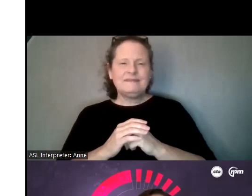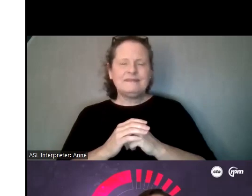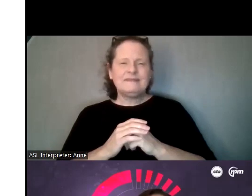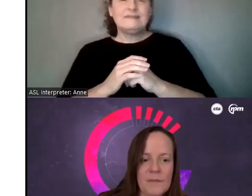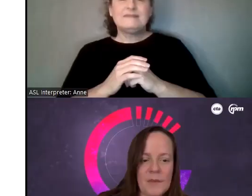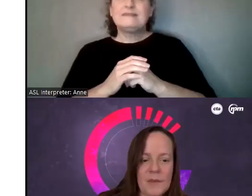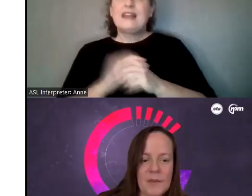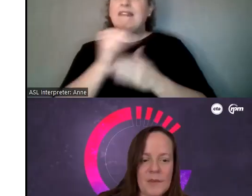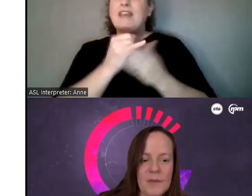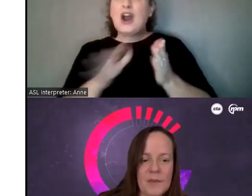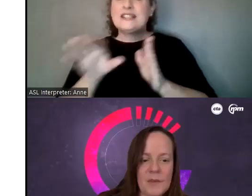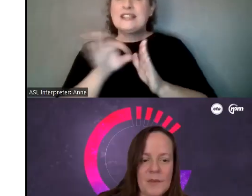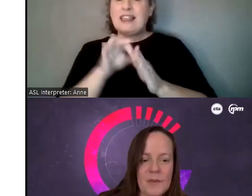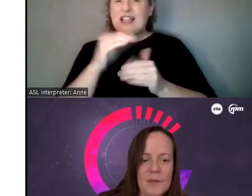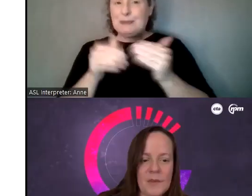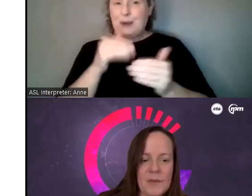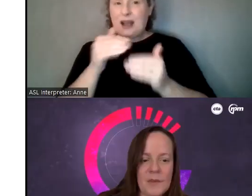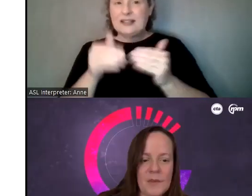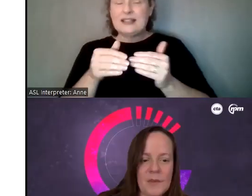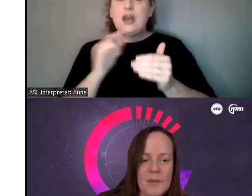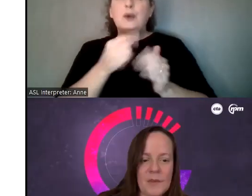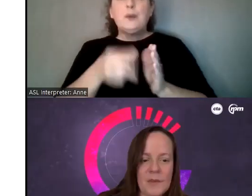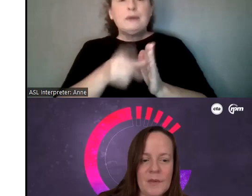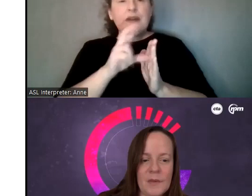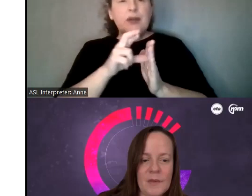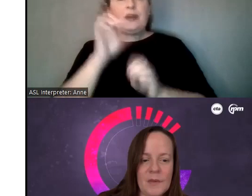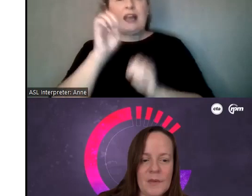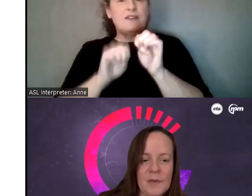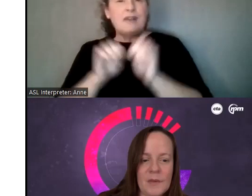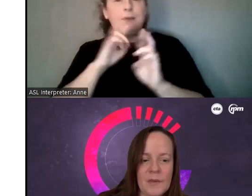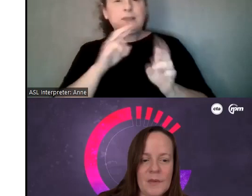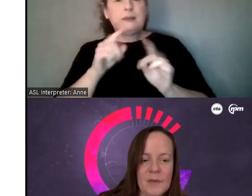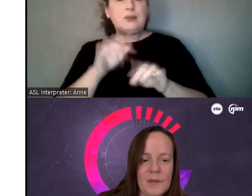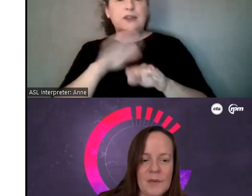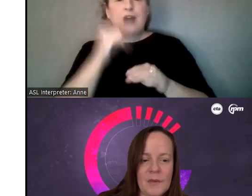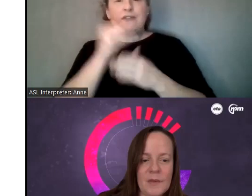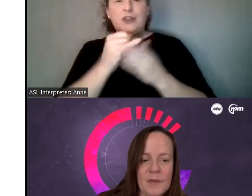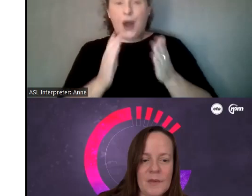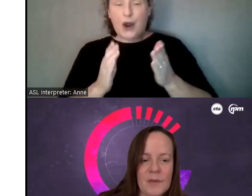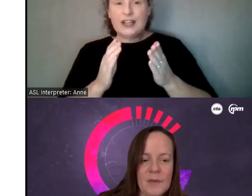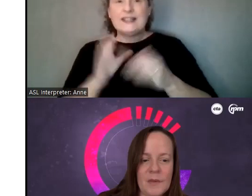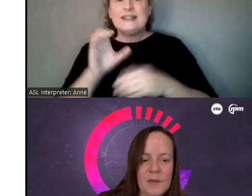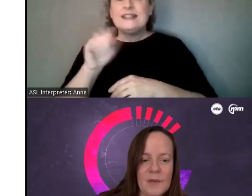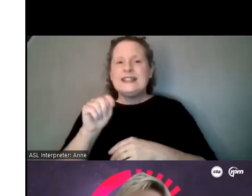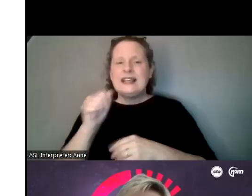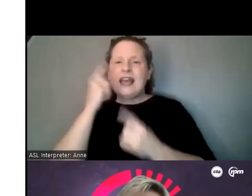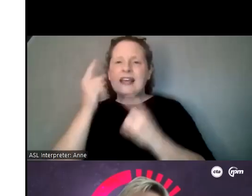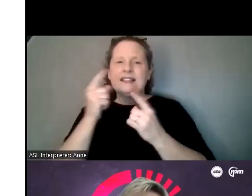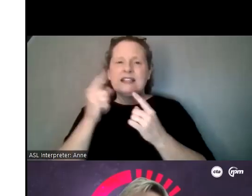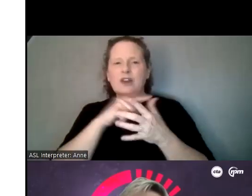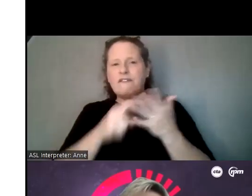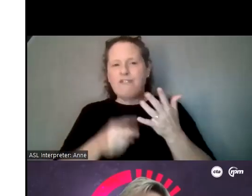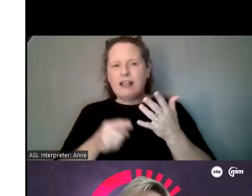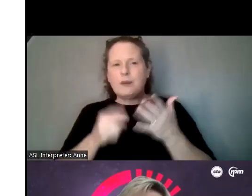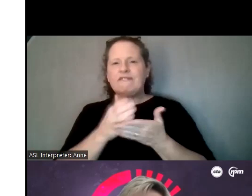So the artist selection process. In reviewing and evaluating the responses to this call for artists, CTA considered the following